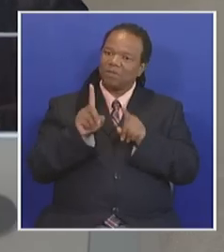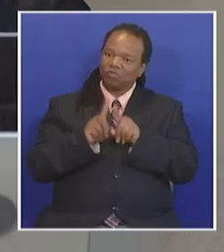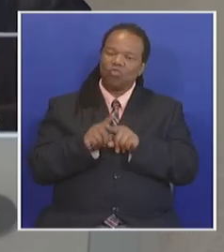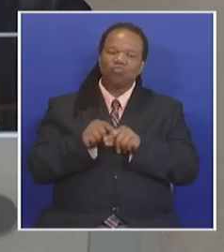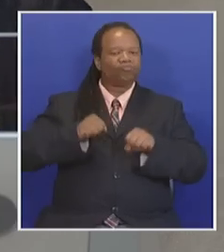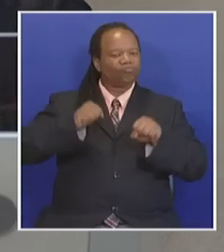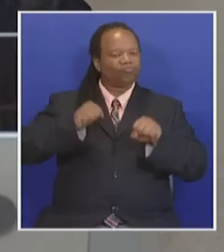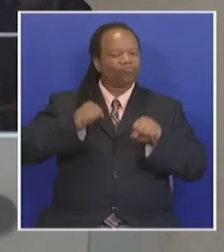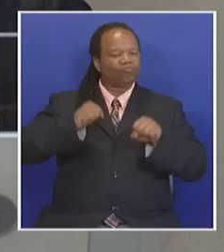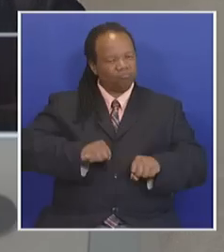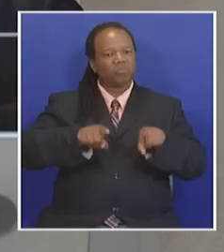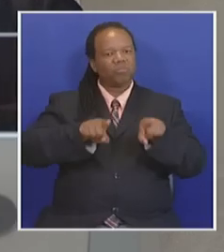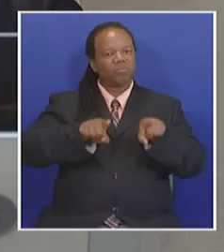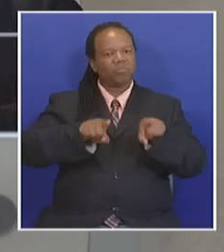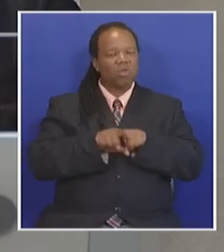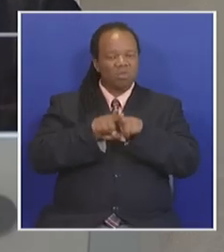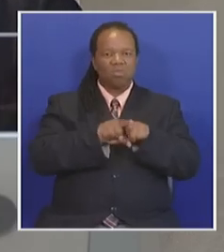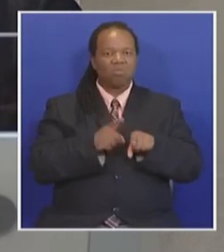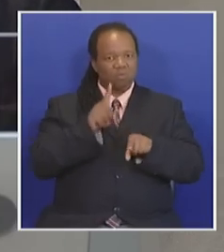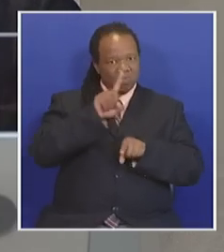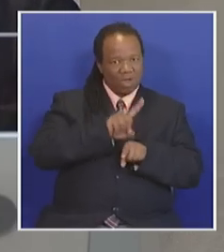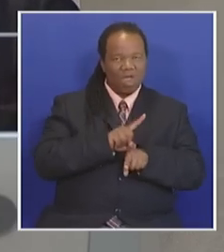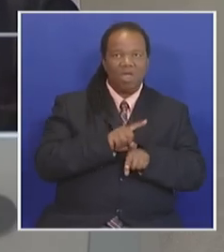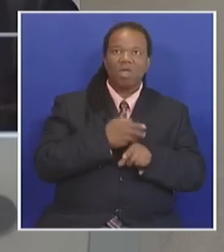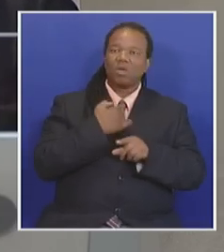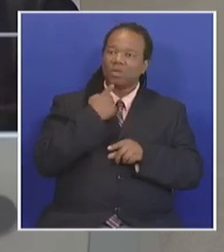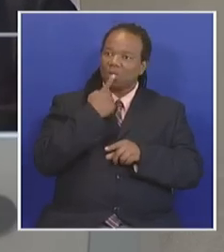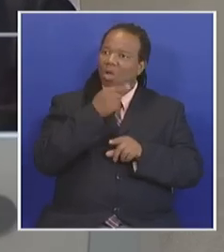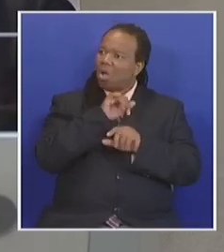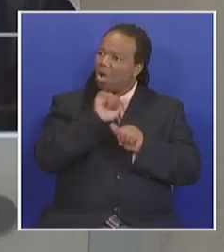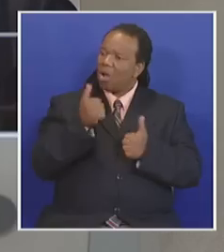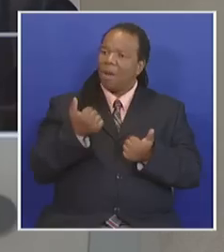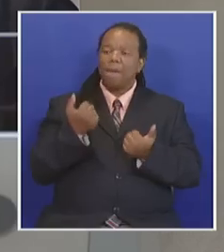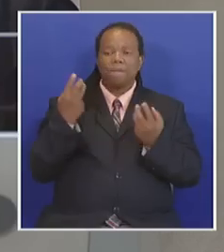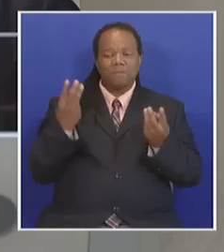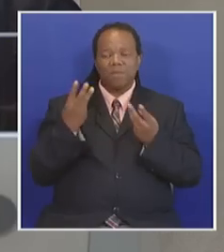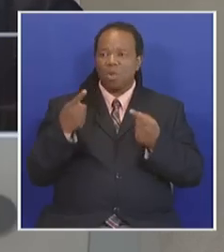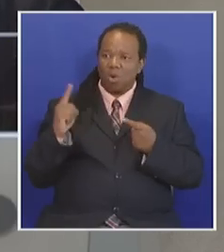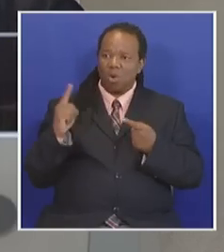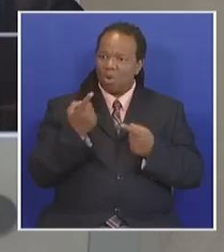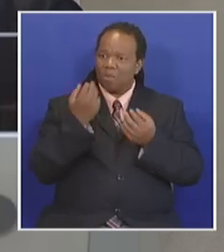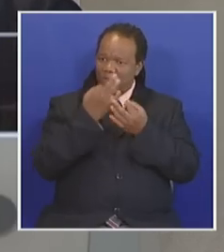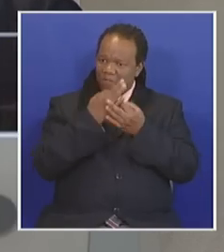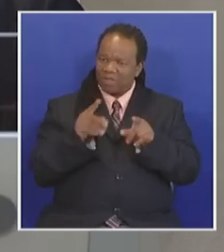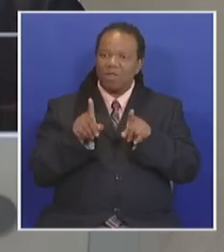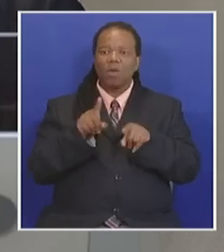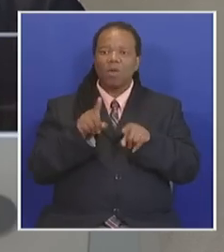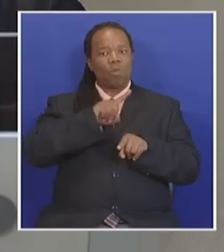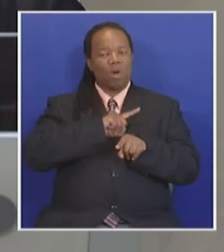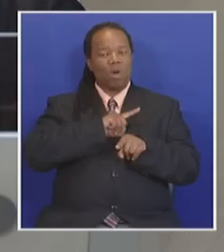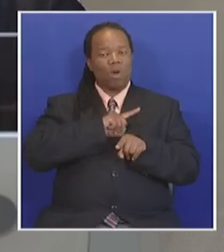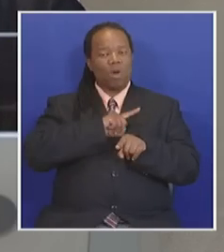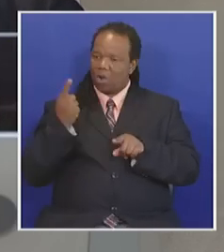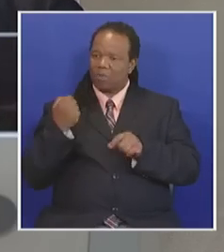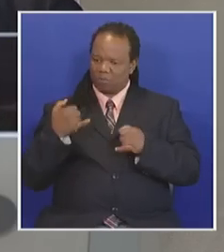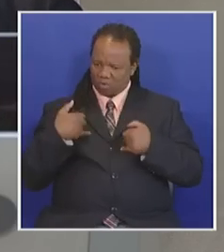our country shall never be free until all our people live in brotherhood, enjoying equal rights and opportunities, and